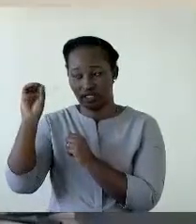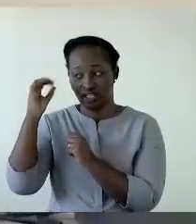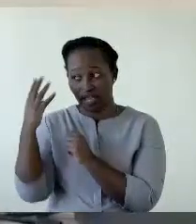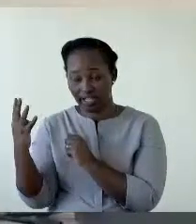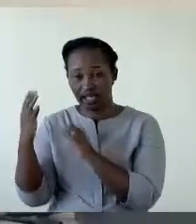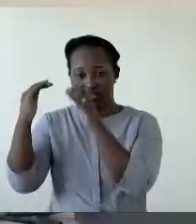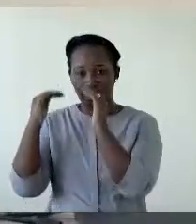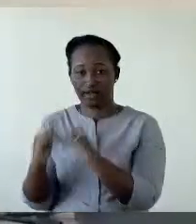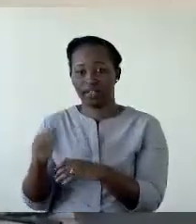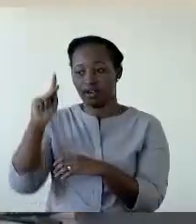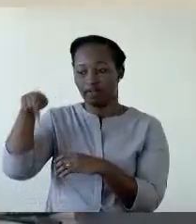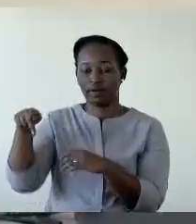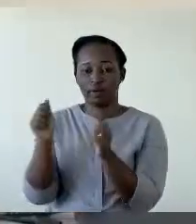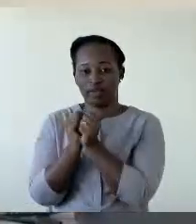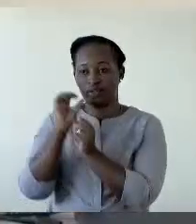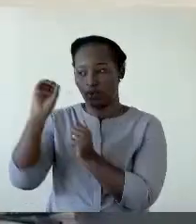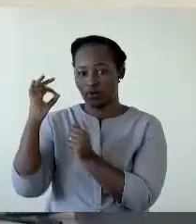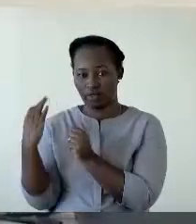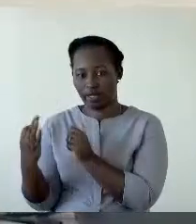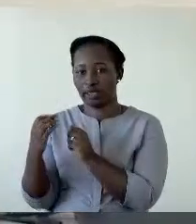suggest the names?